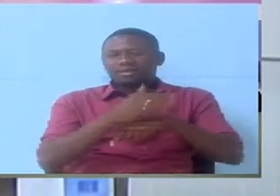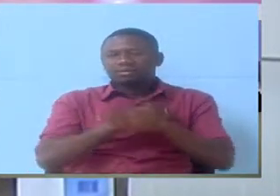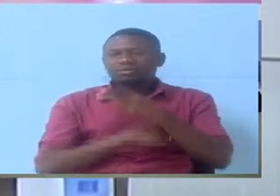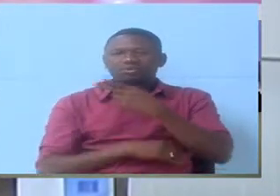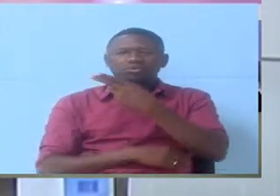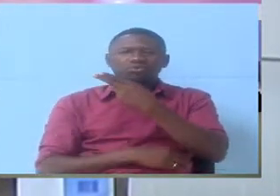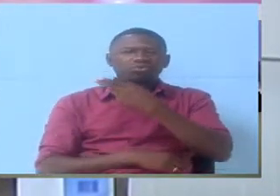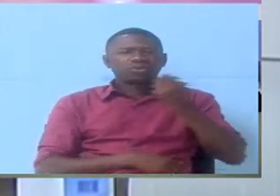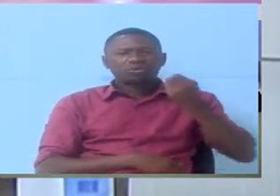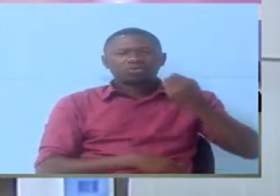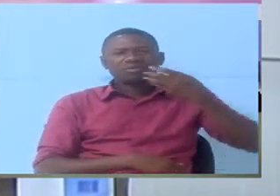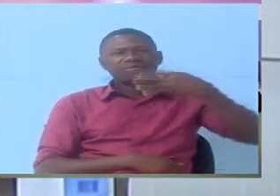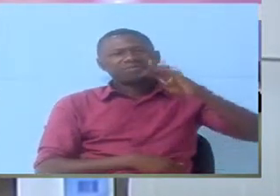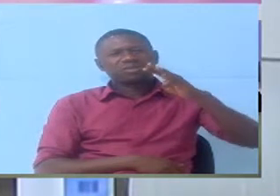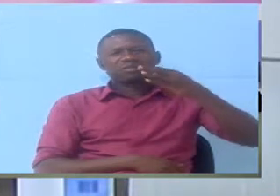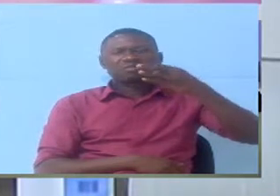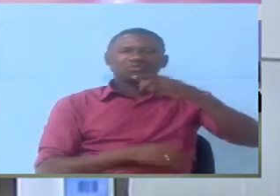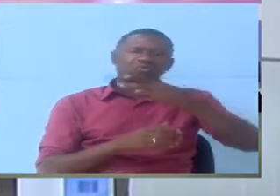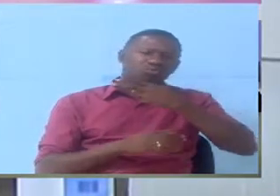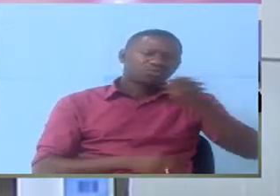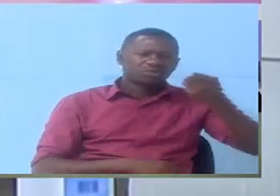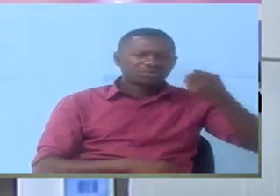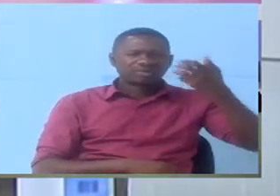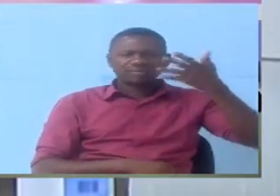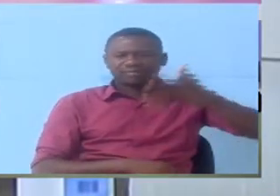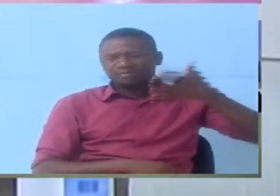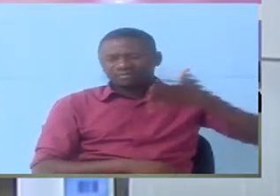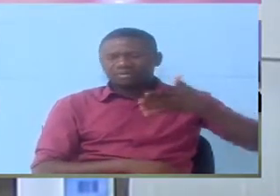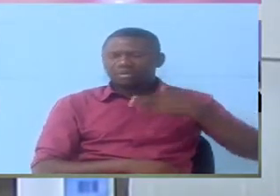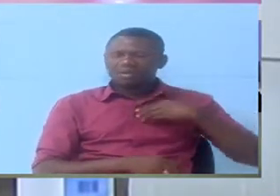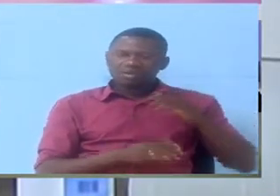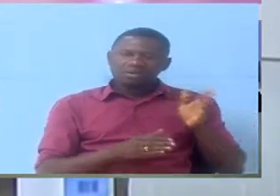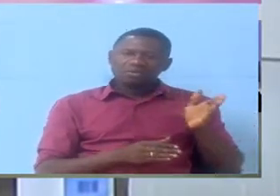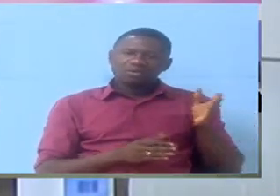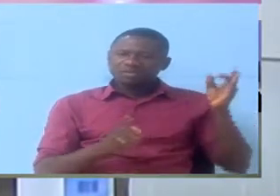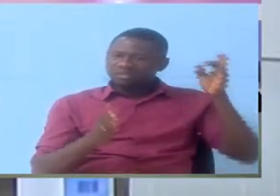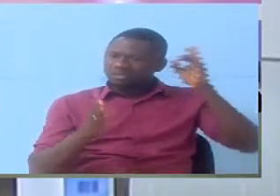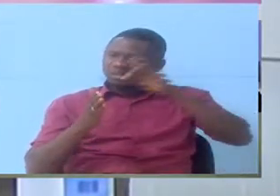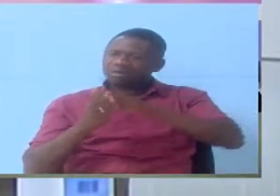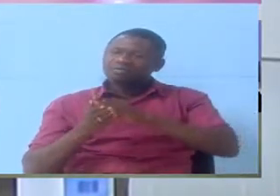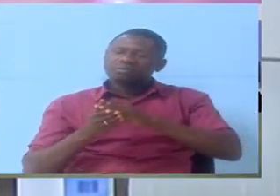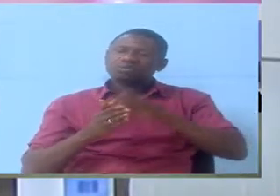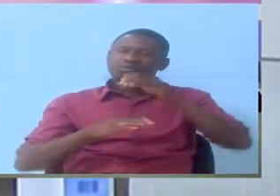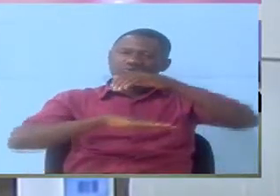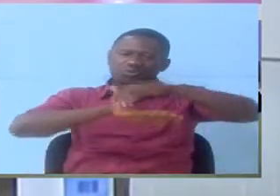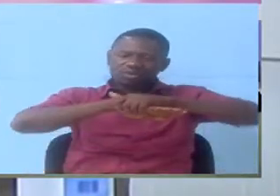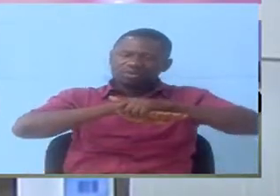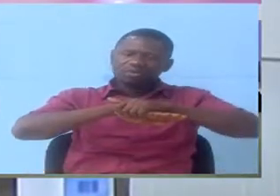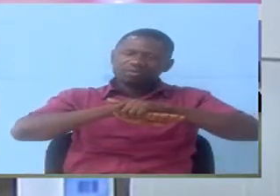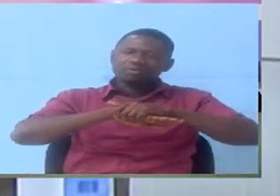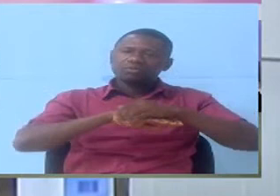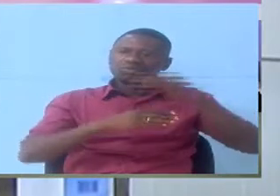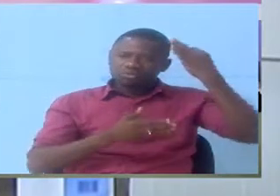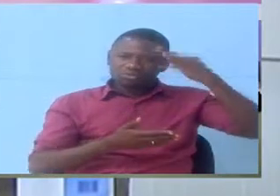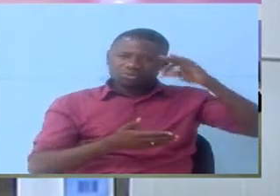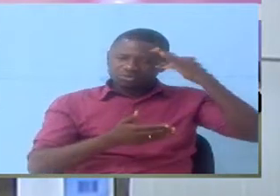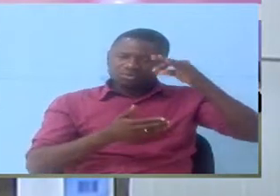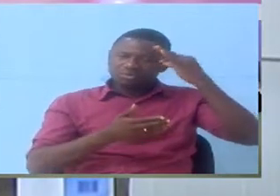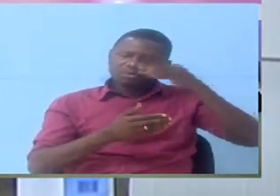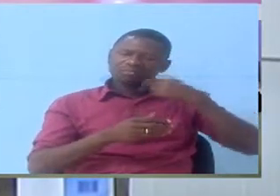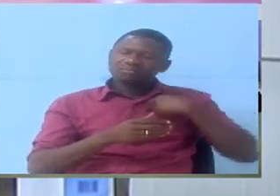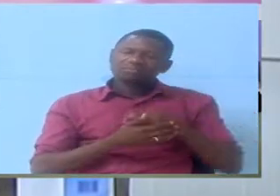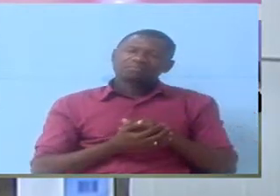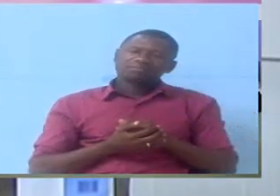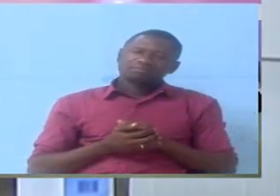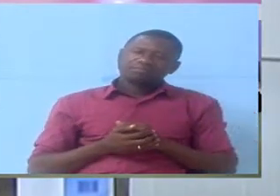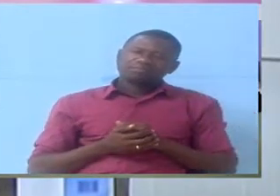2014-15. Wale mwatu otimbota yang 2014 kata 15. And then I went to UK. Data United Kingdom. Pushu my academic dreams. Purungatana karango